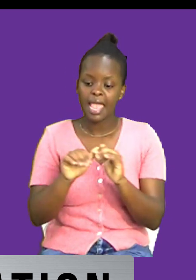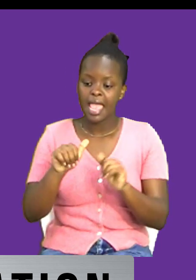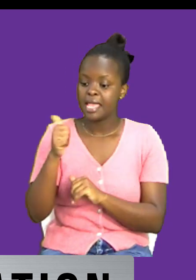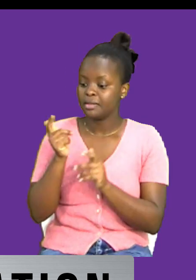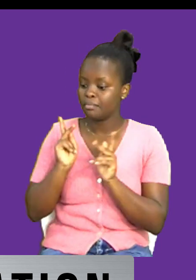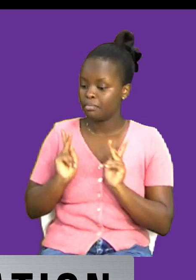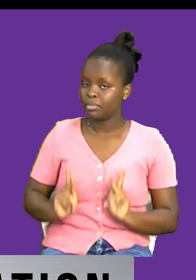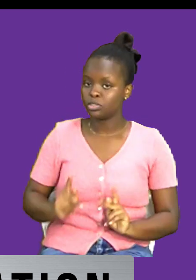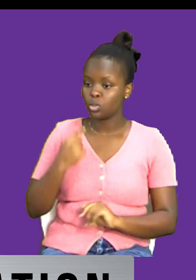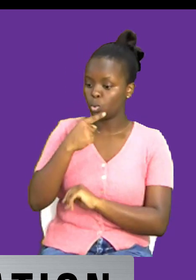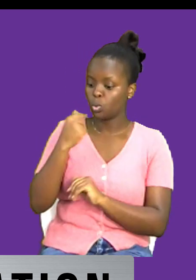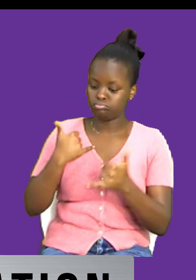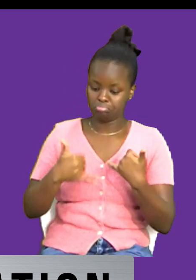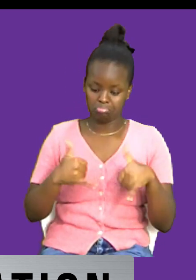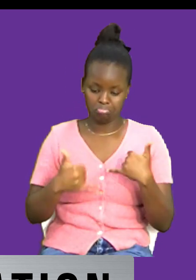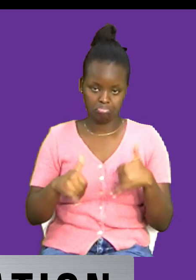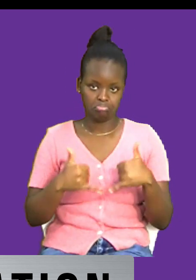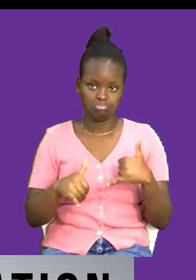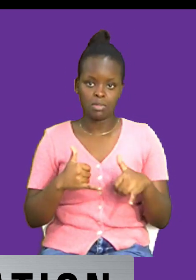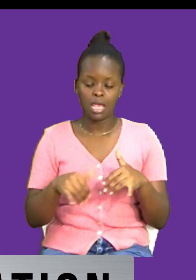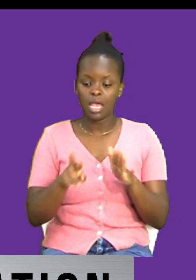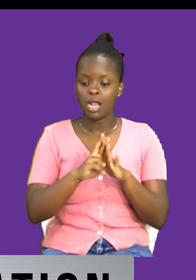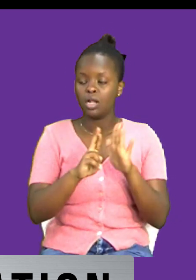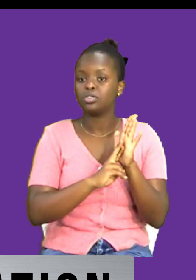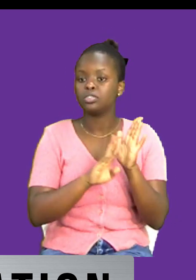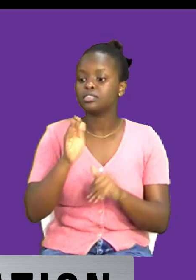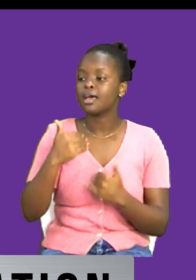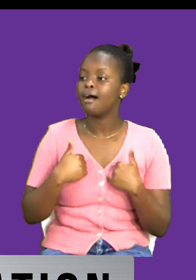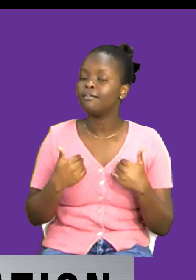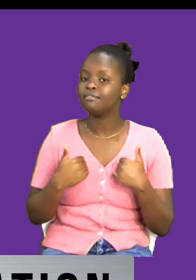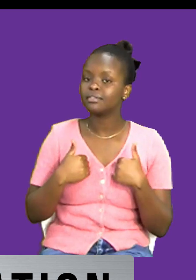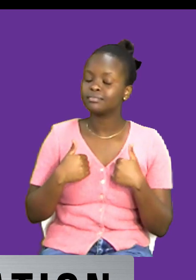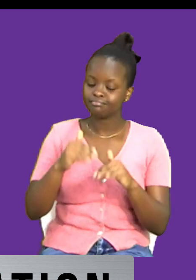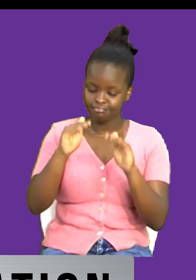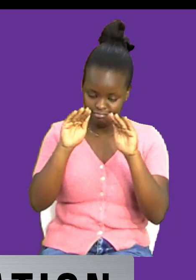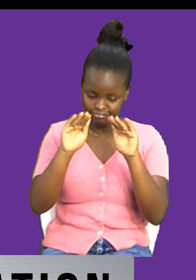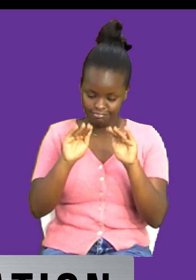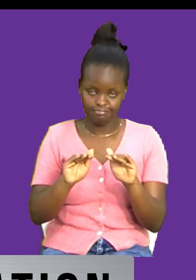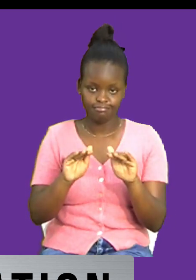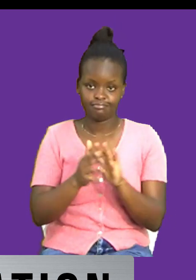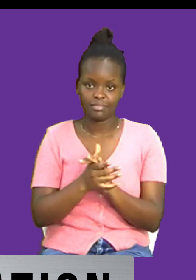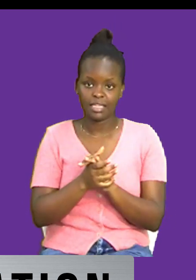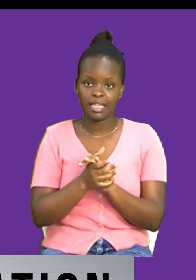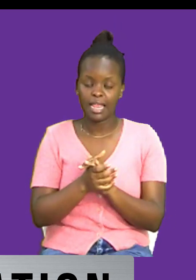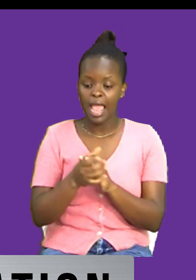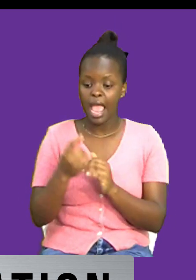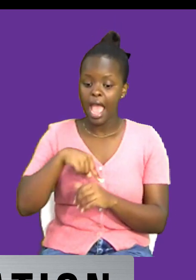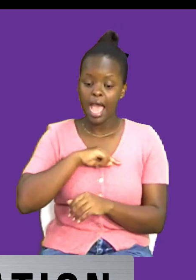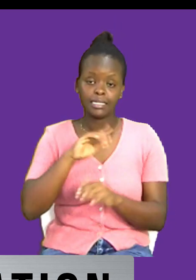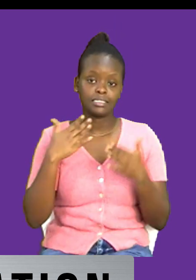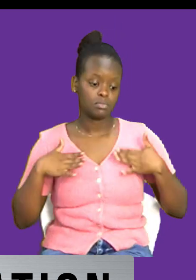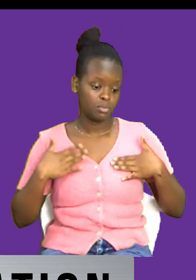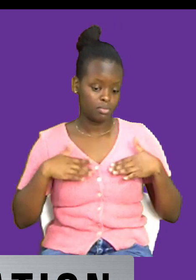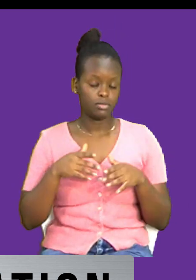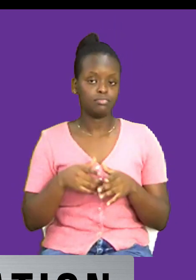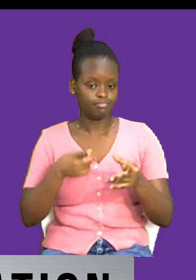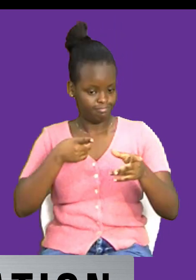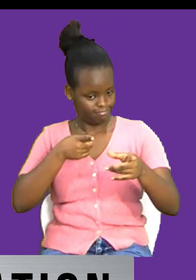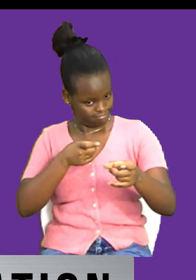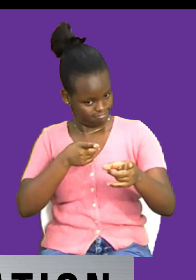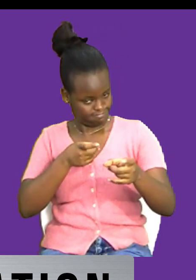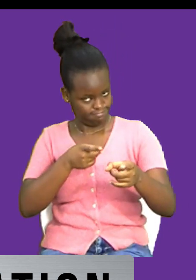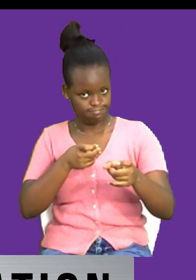is playing around with the roles they have will have to tone down, because it means that we, the people, are coming for you, and we can come for you at any